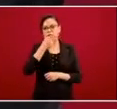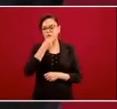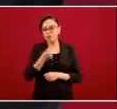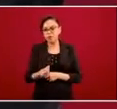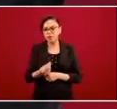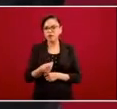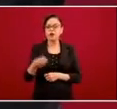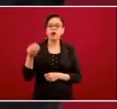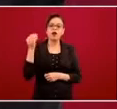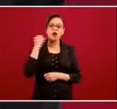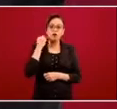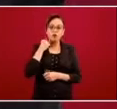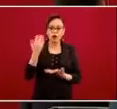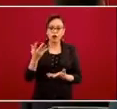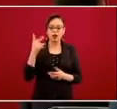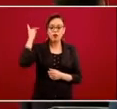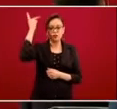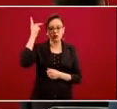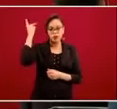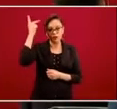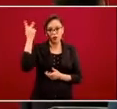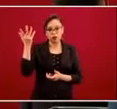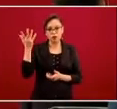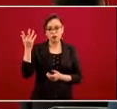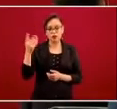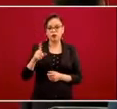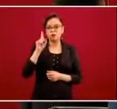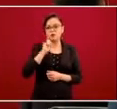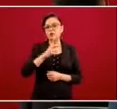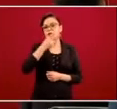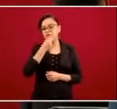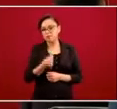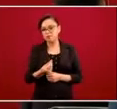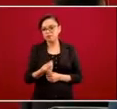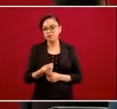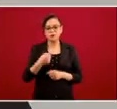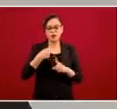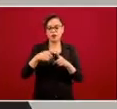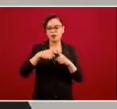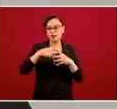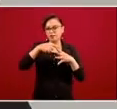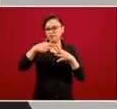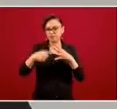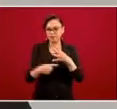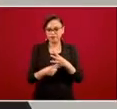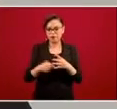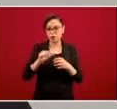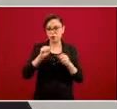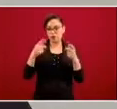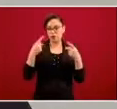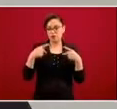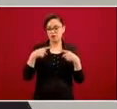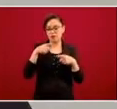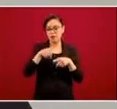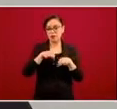the collaboration of philosophers, psychologists, doctors, lawyers,